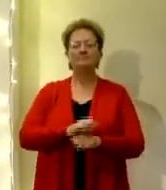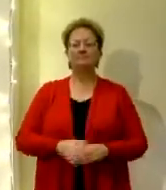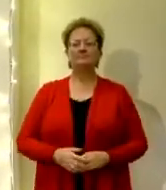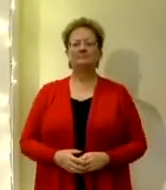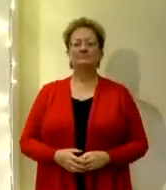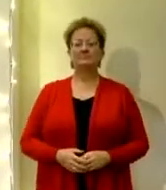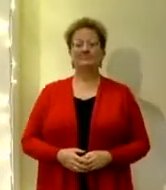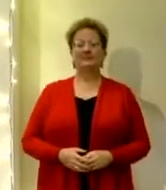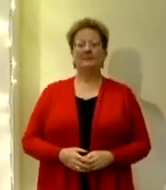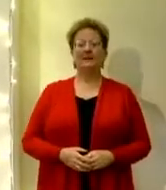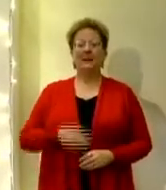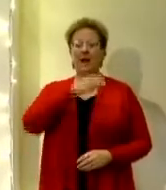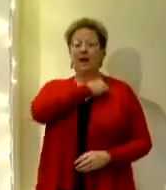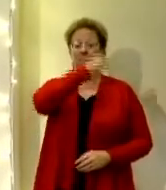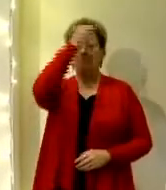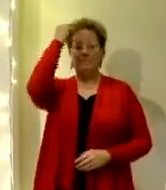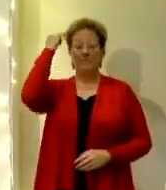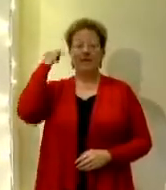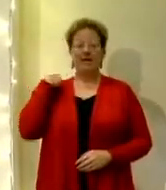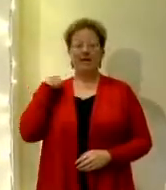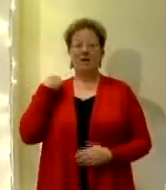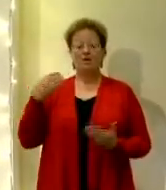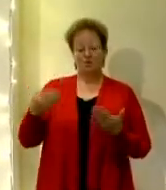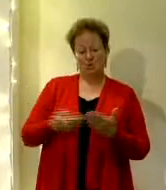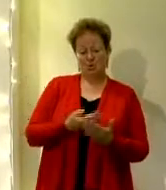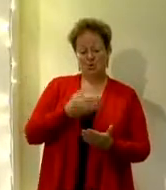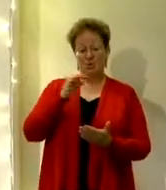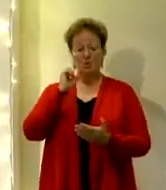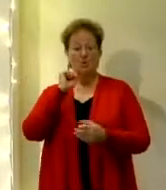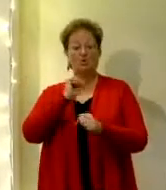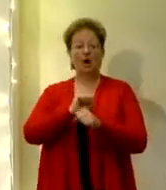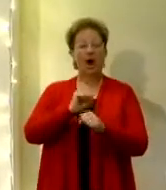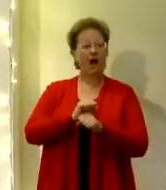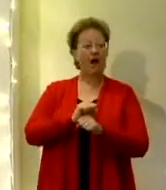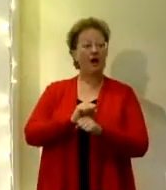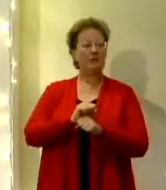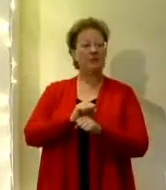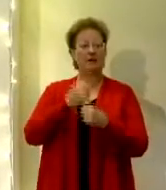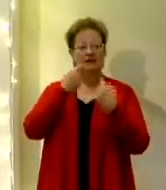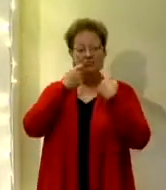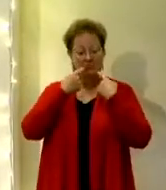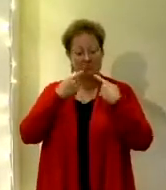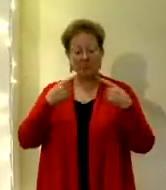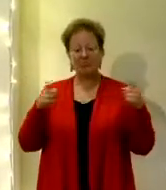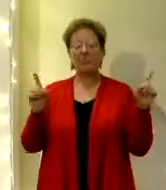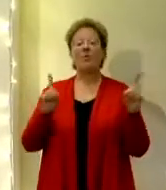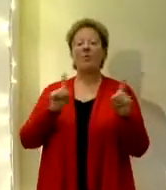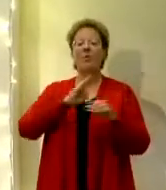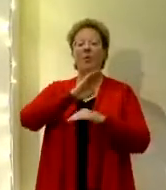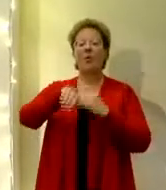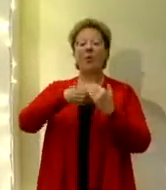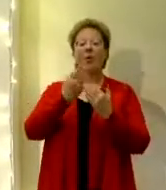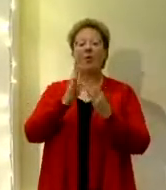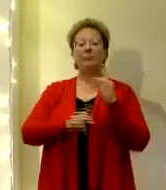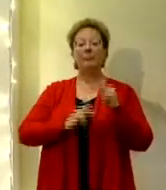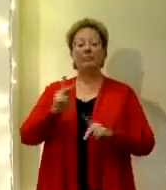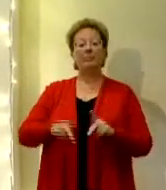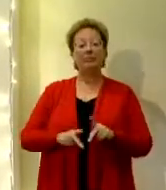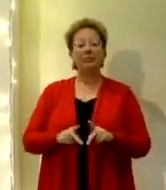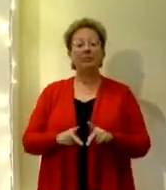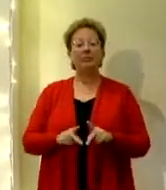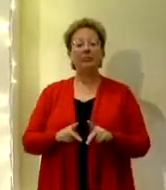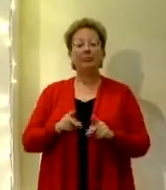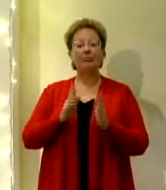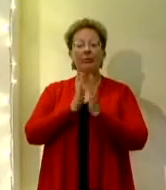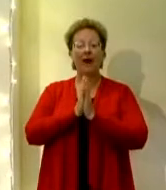job, here's Mary who has a new job, and it turns out her job is the answer to everybody's prayers. And so he diminishes